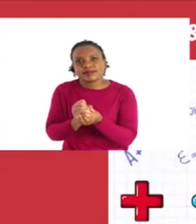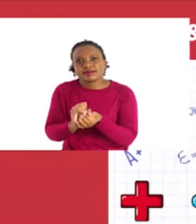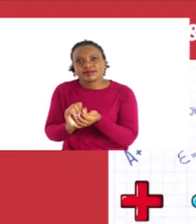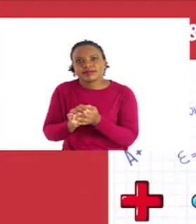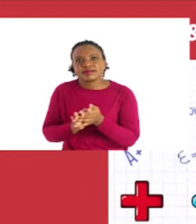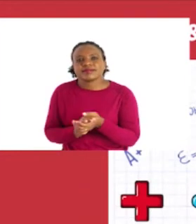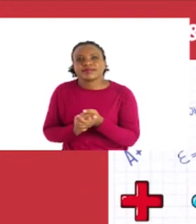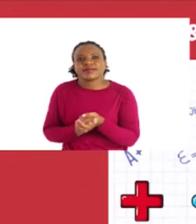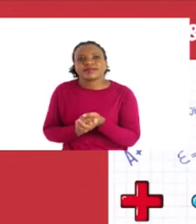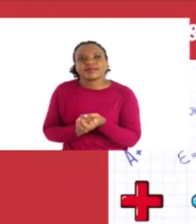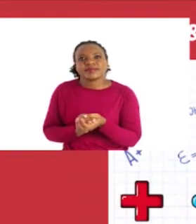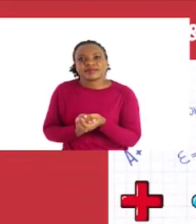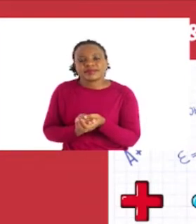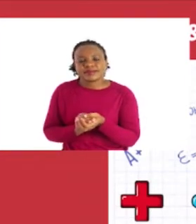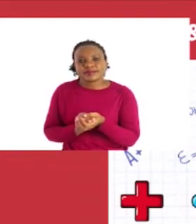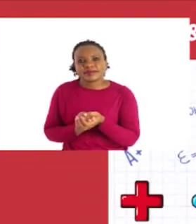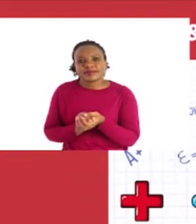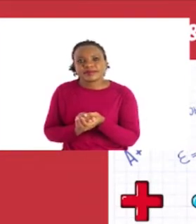There we go.